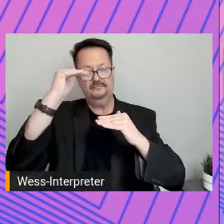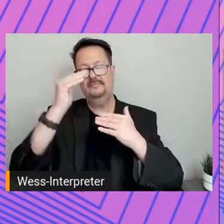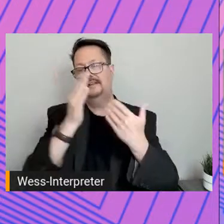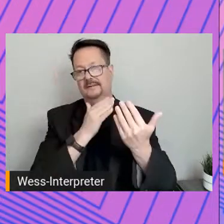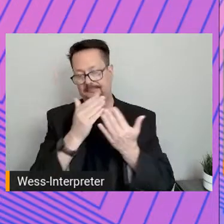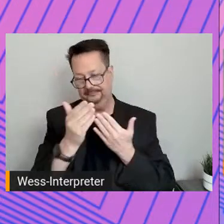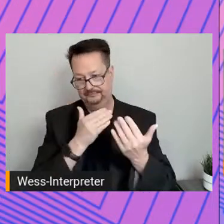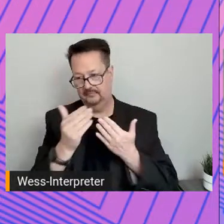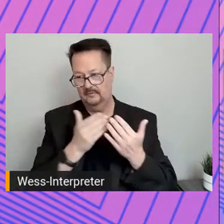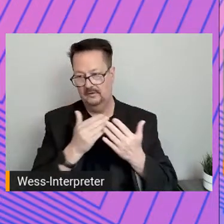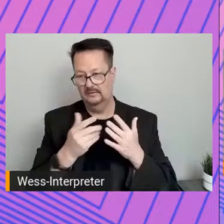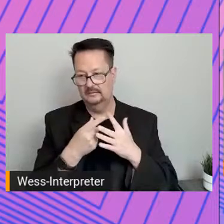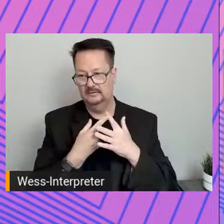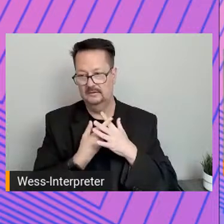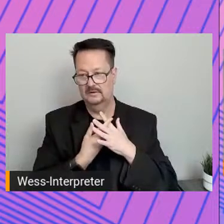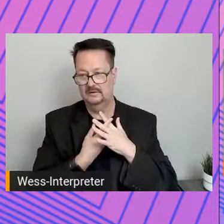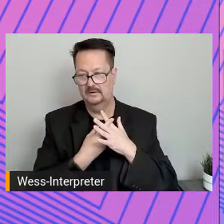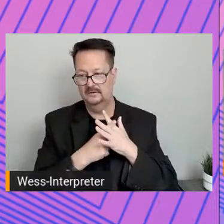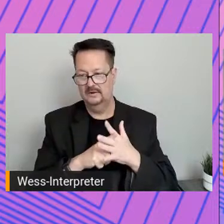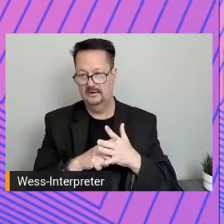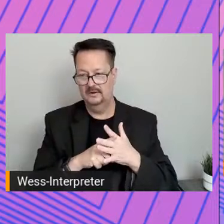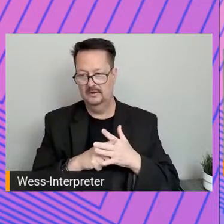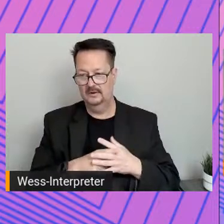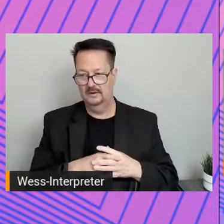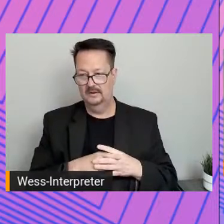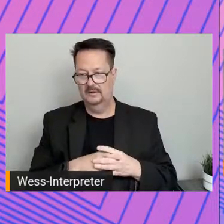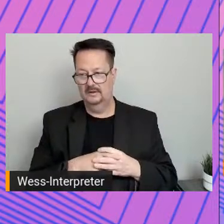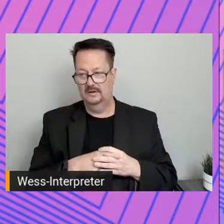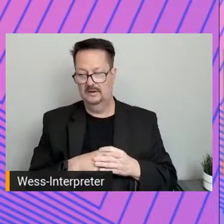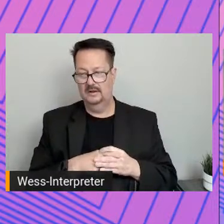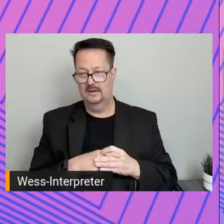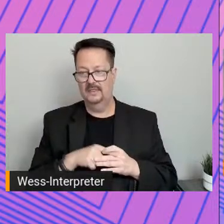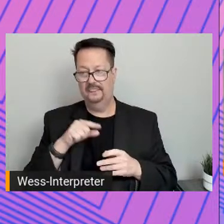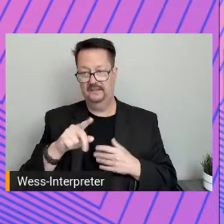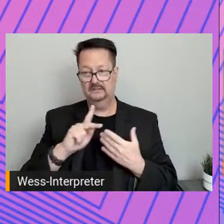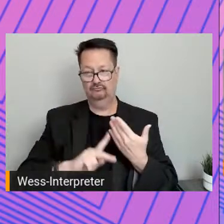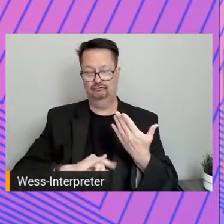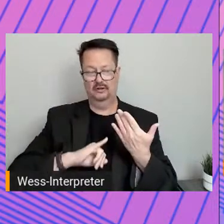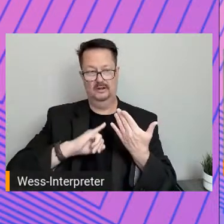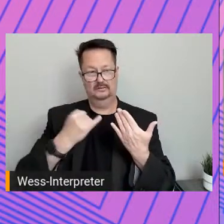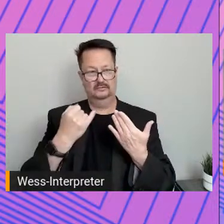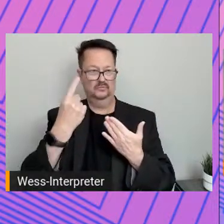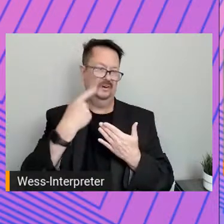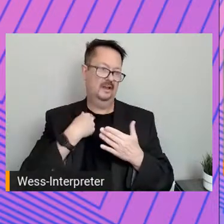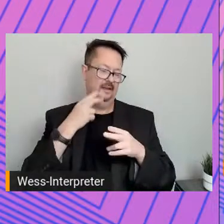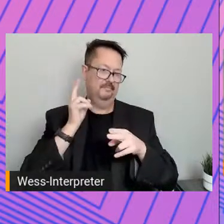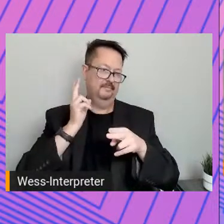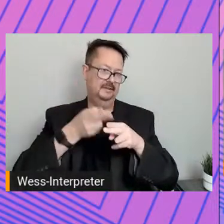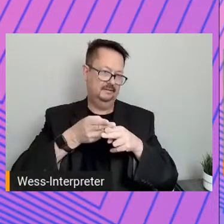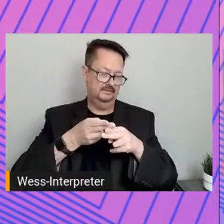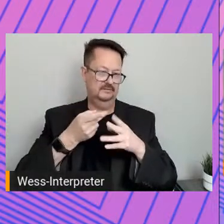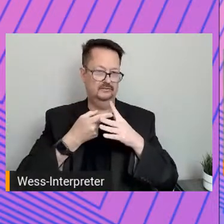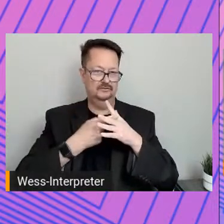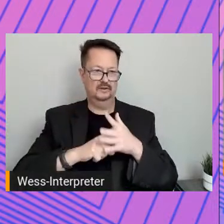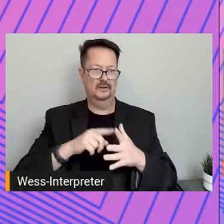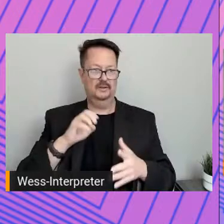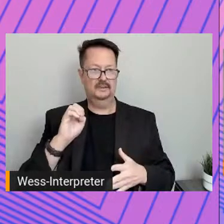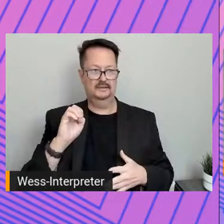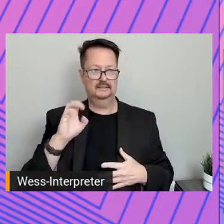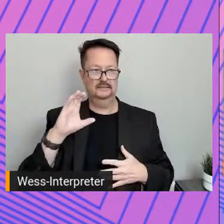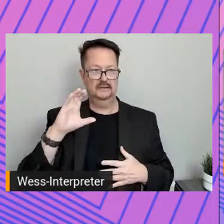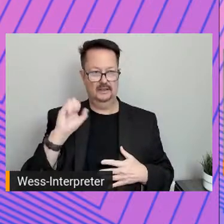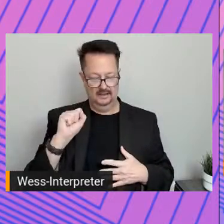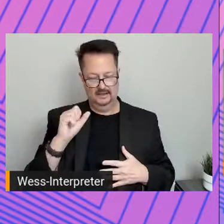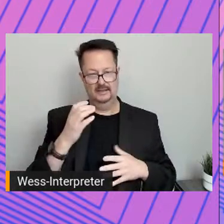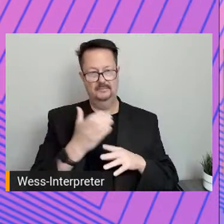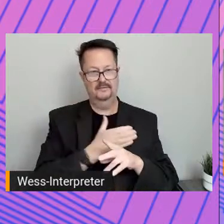to get started, this project was one in which, as I mentioned, started off with ECS before we eventually